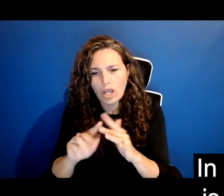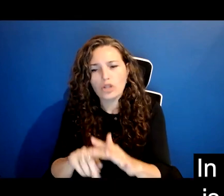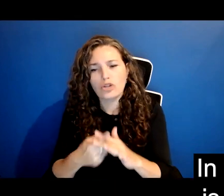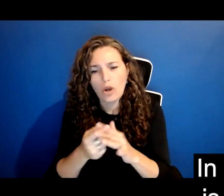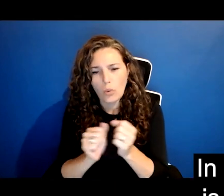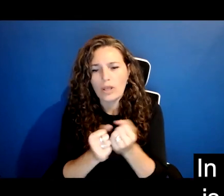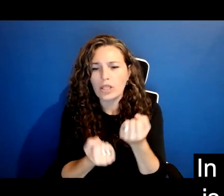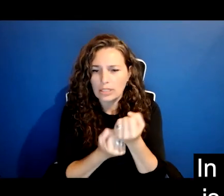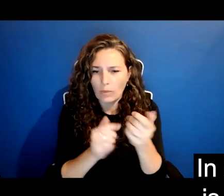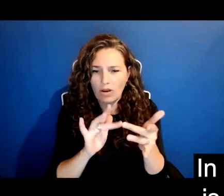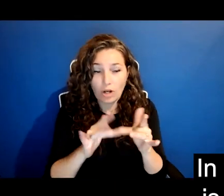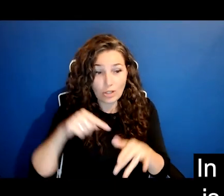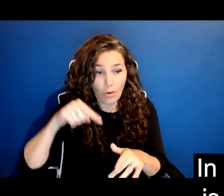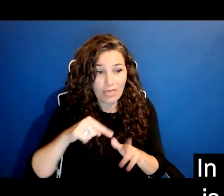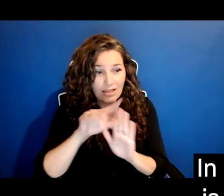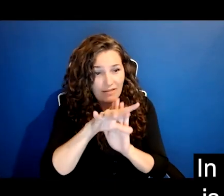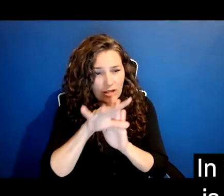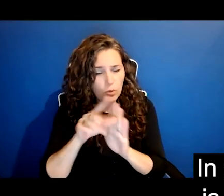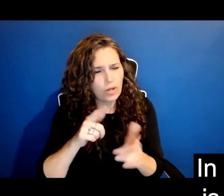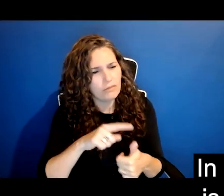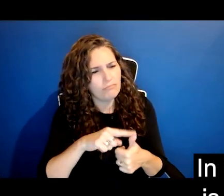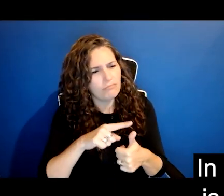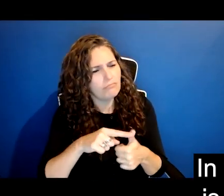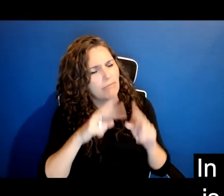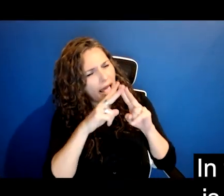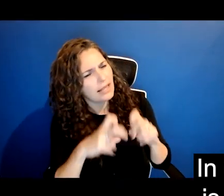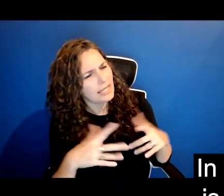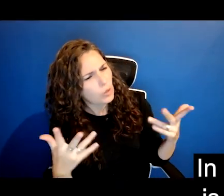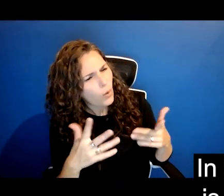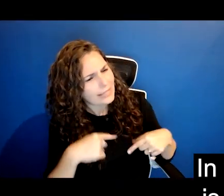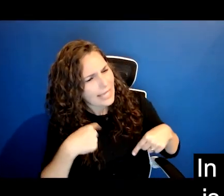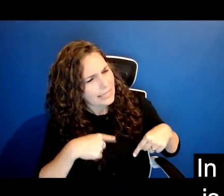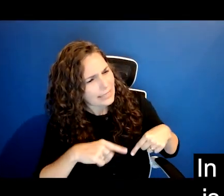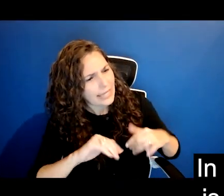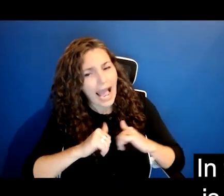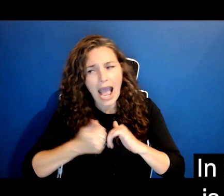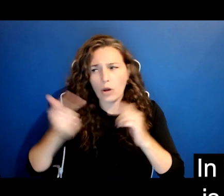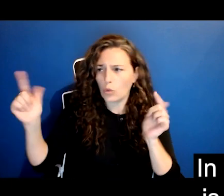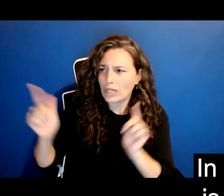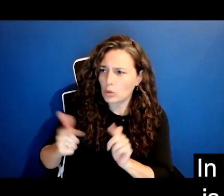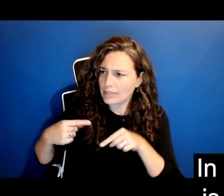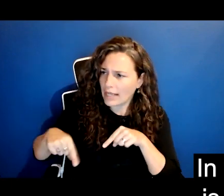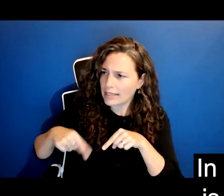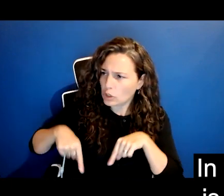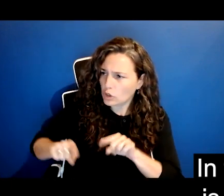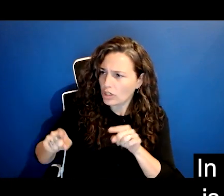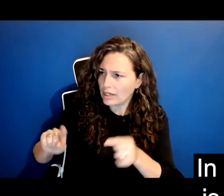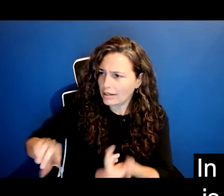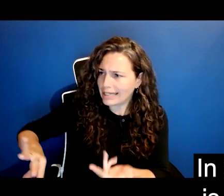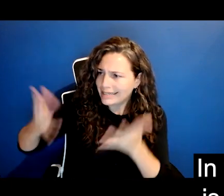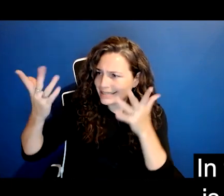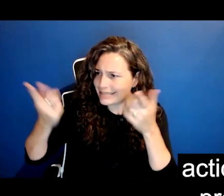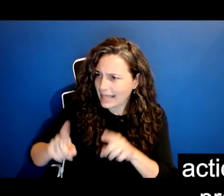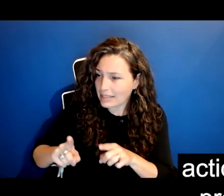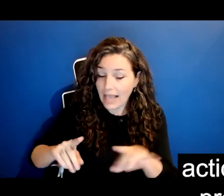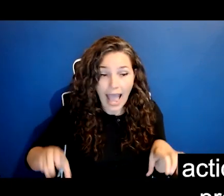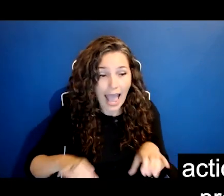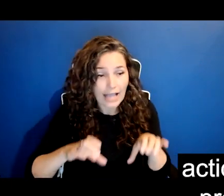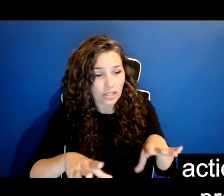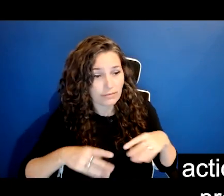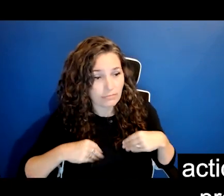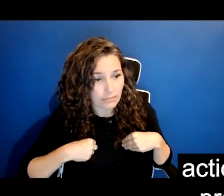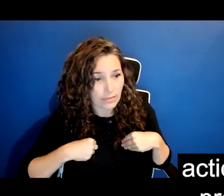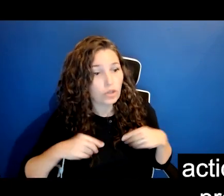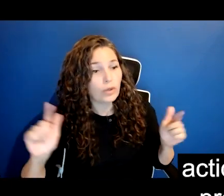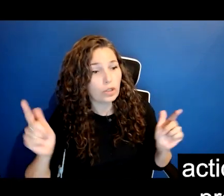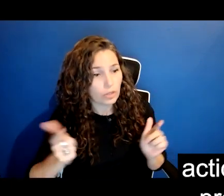In this video, we have looked at what anxiety is, ways to reduce anxiety during disasters, actions you can take to